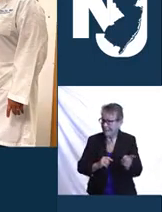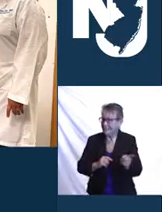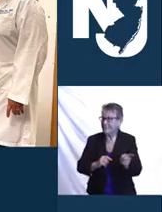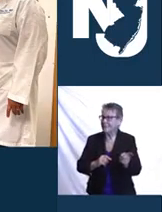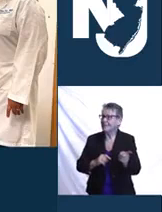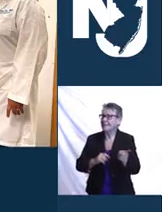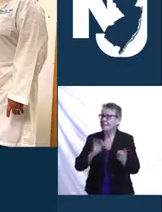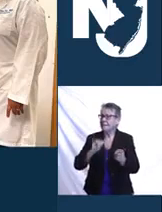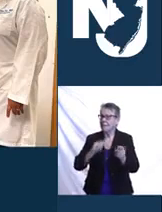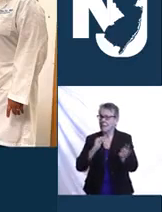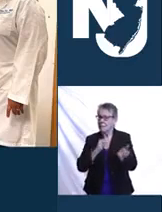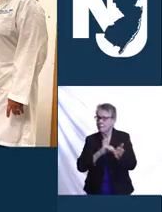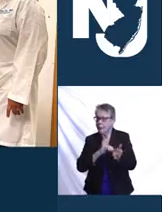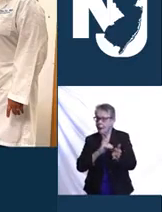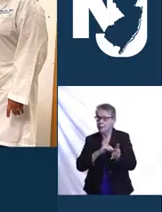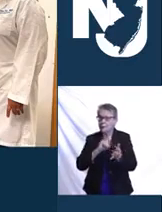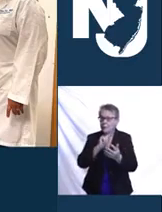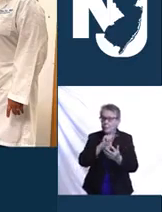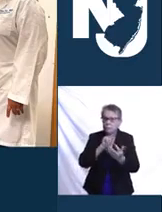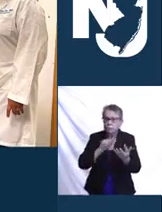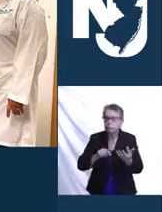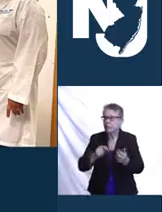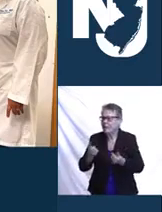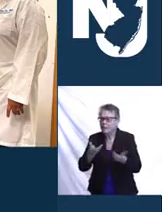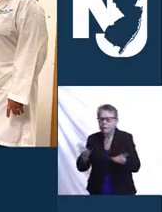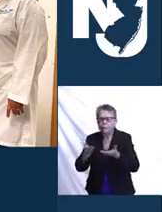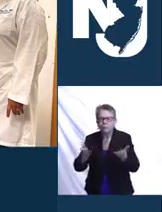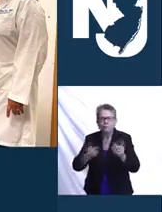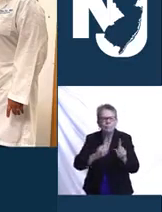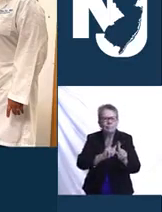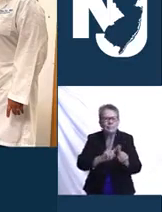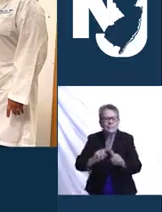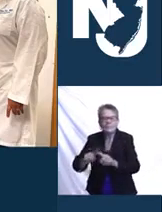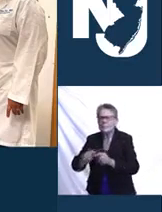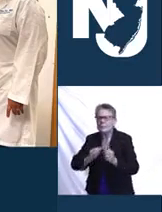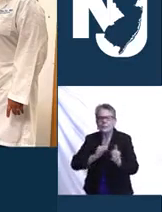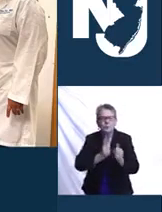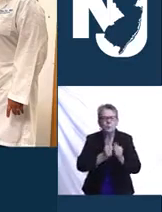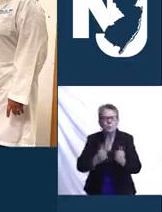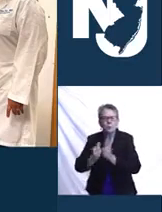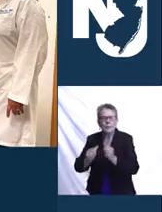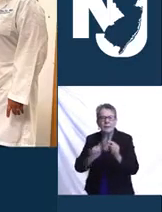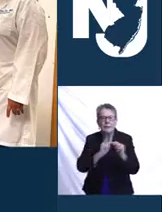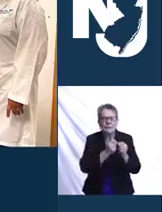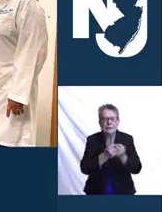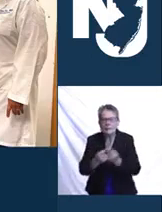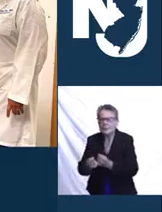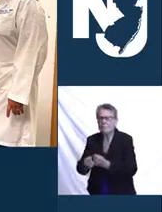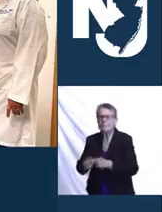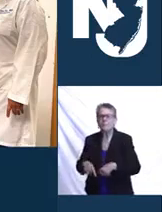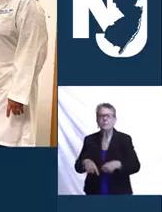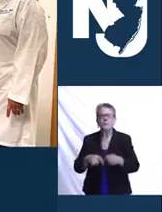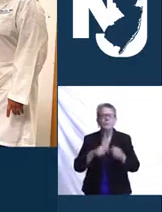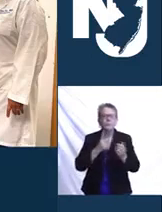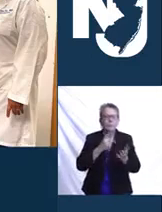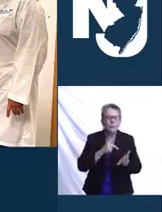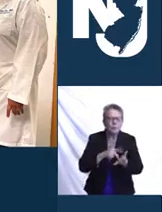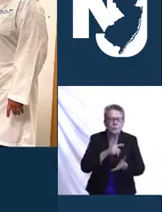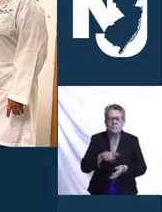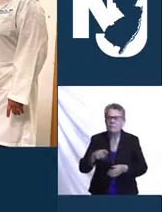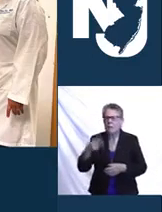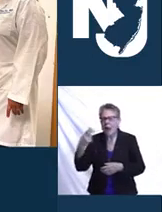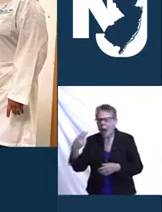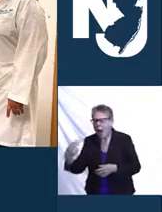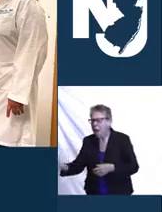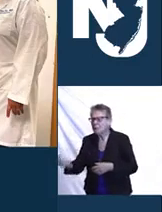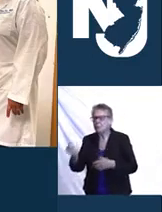Princeton, the Trenton Thunder baseball team, and numerous local colleges and high schools. And Dr. Wenger, in particular, helped shepherd the